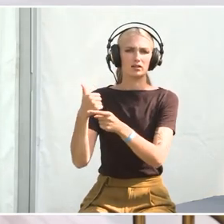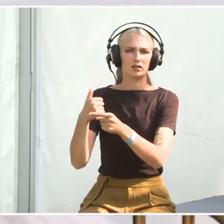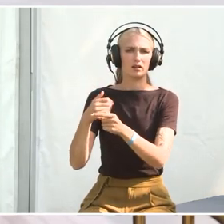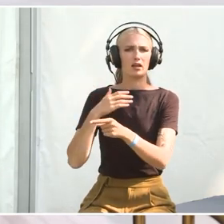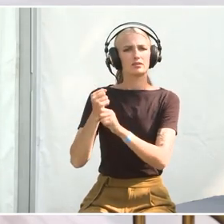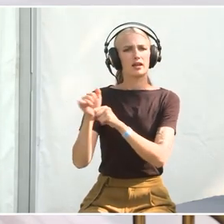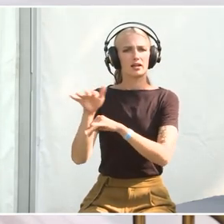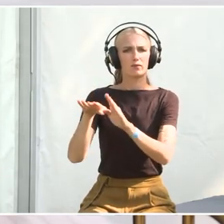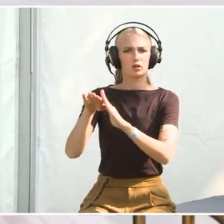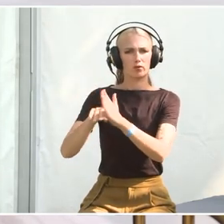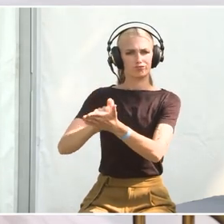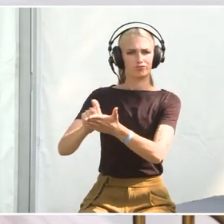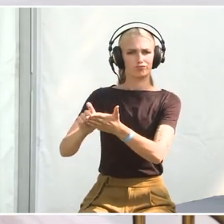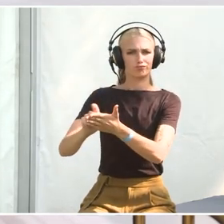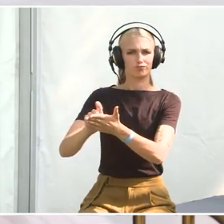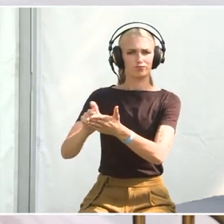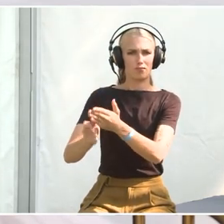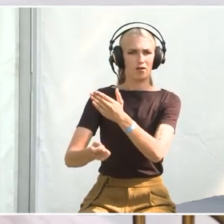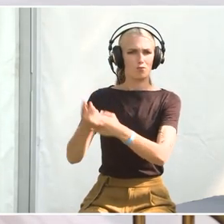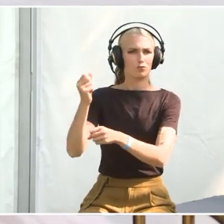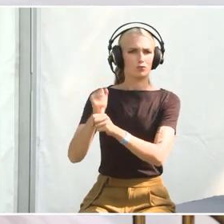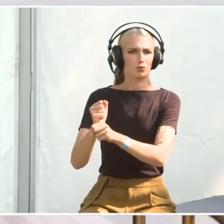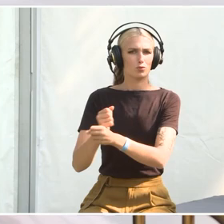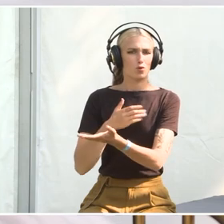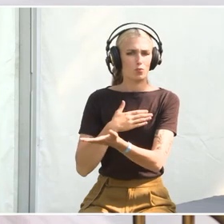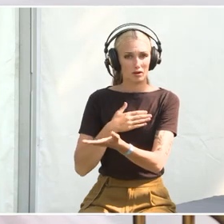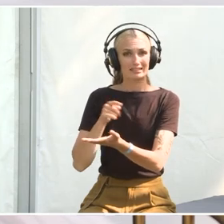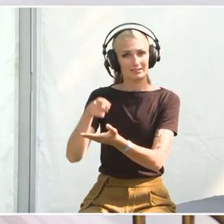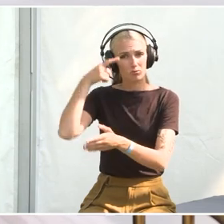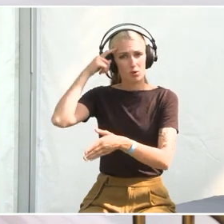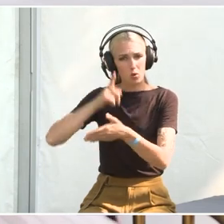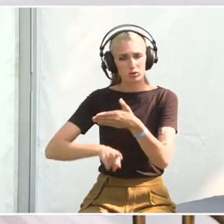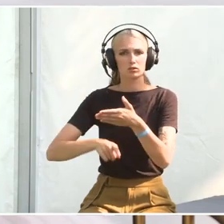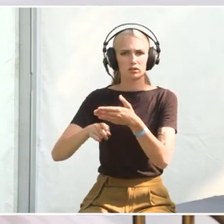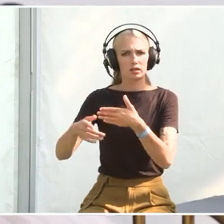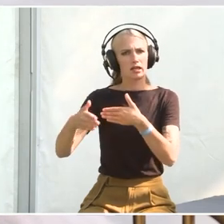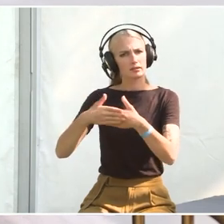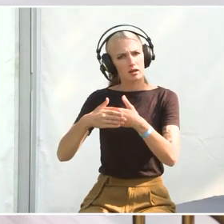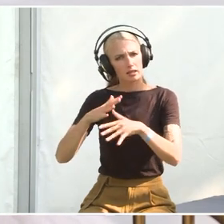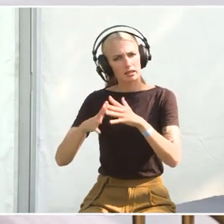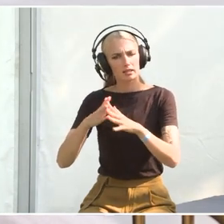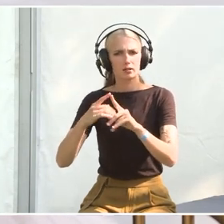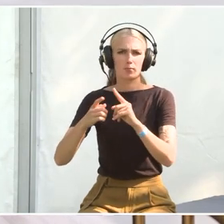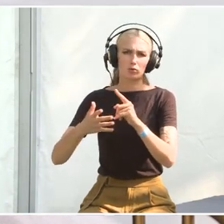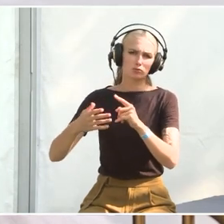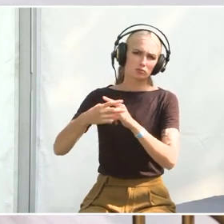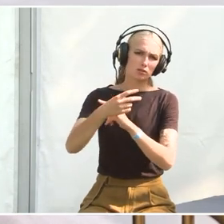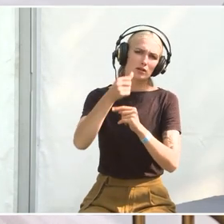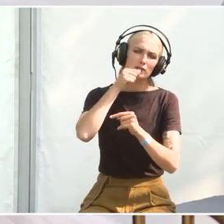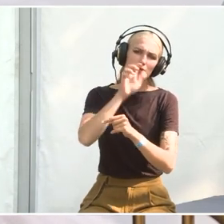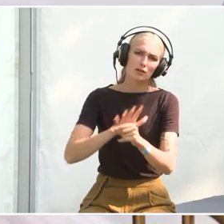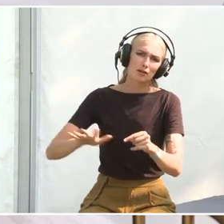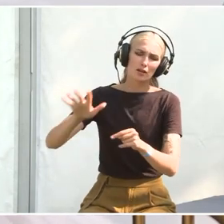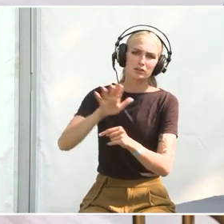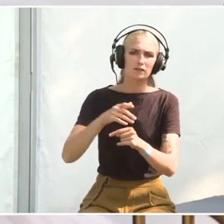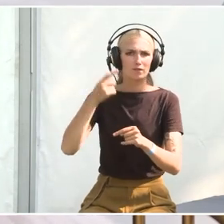hopefully will manage to there to really take youth mental health really seriously. Thanks, Art. That also means that any